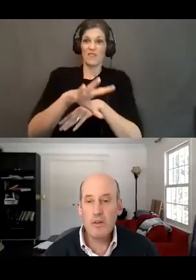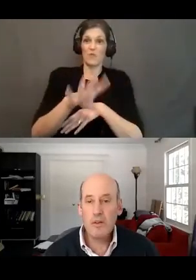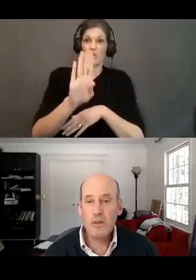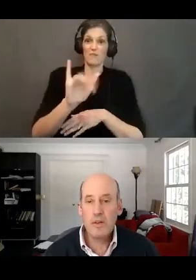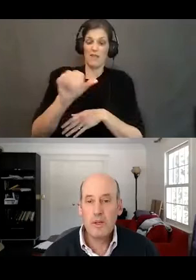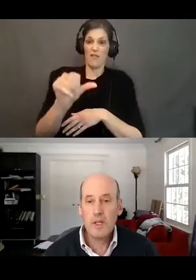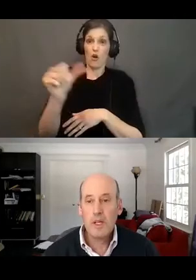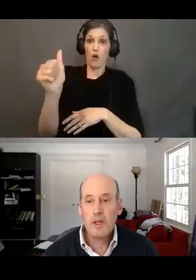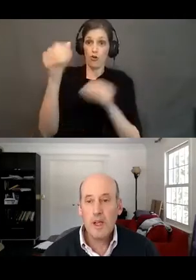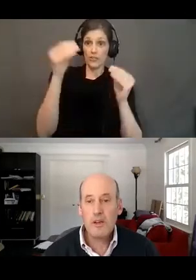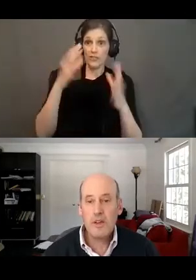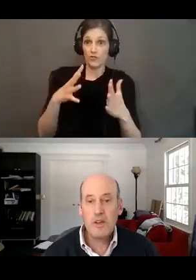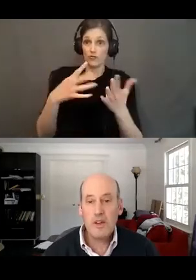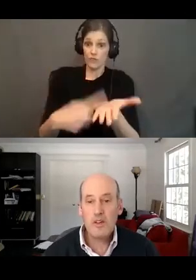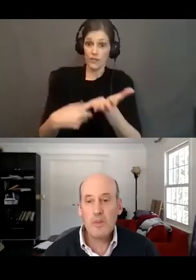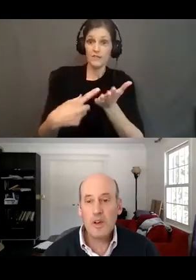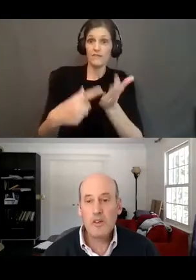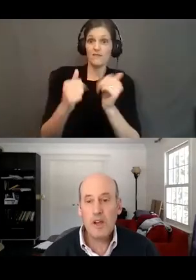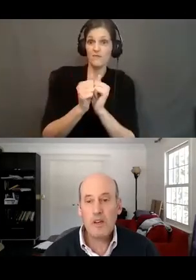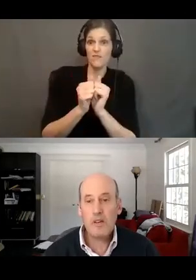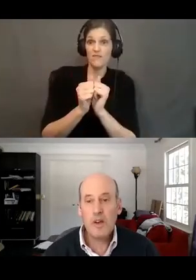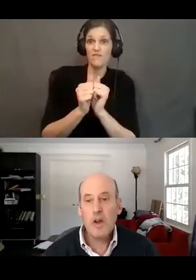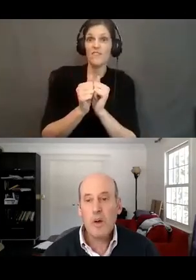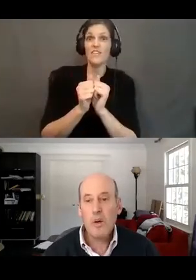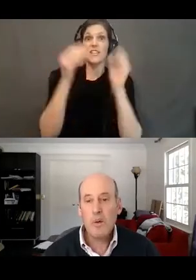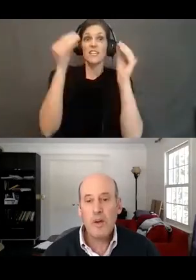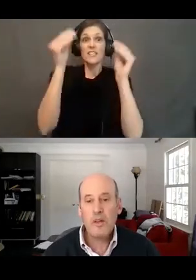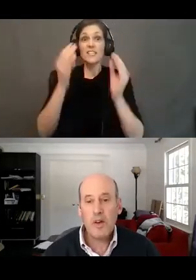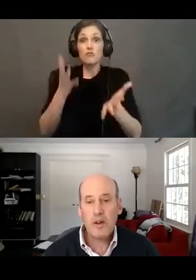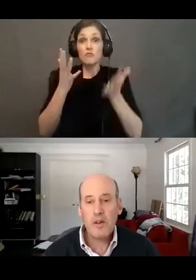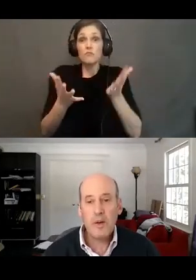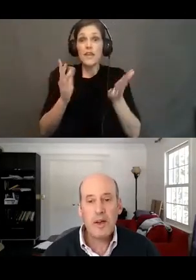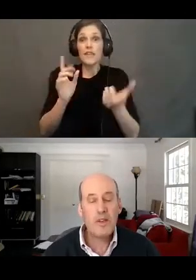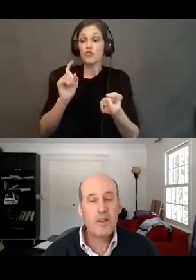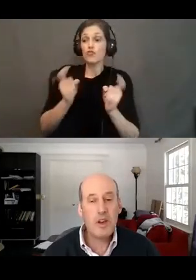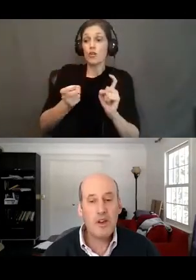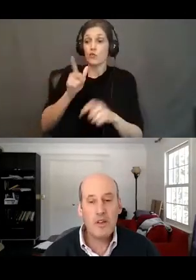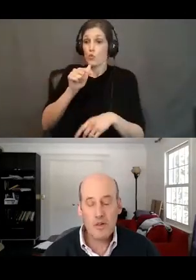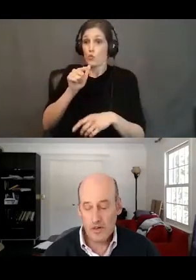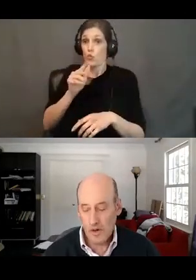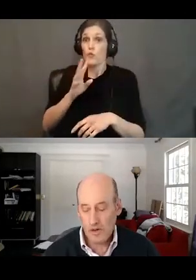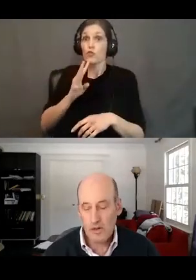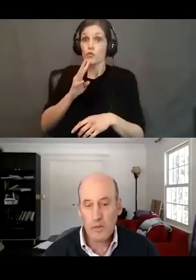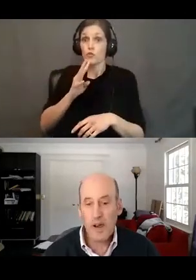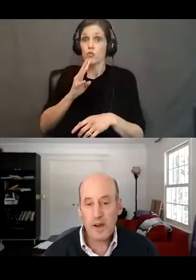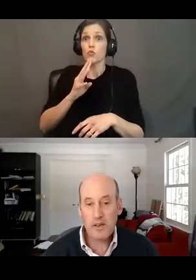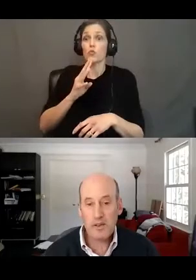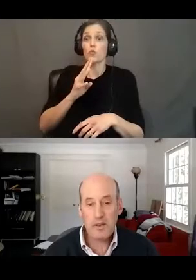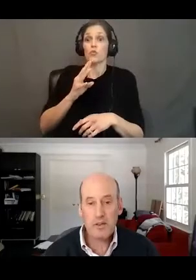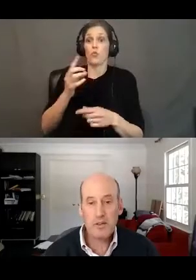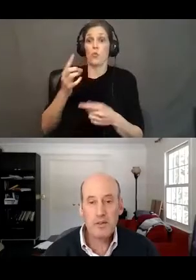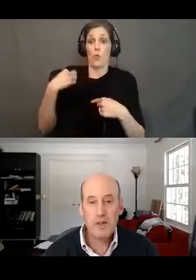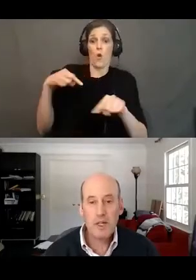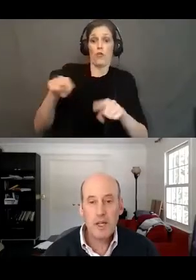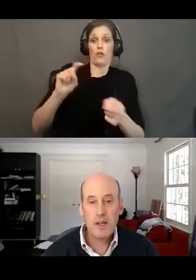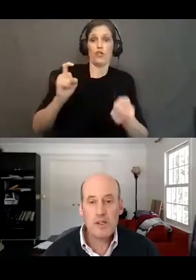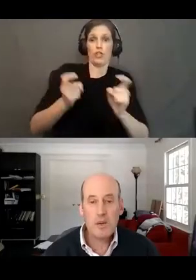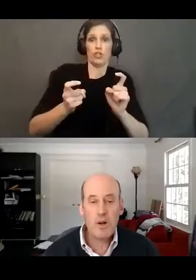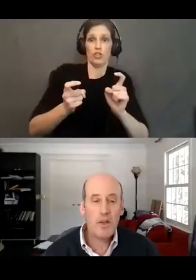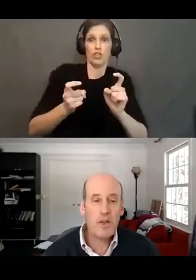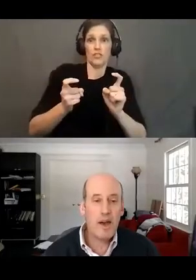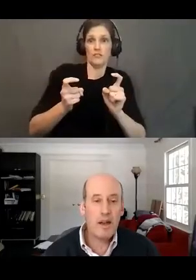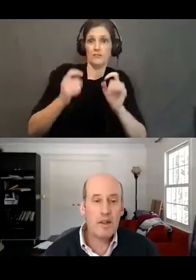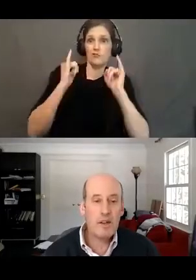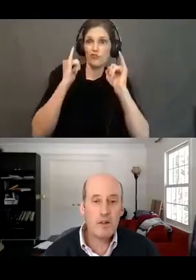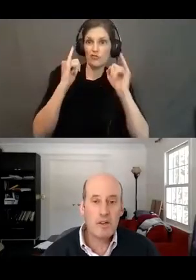talk to. And teachers might change who they talk to as they change their instructional practices. And so